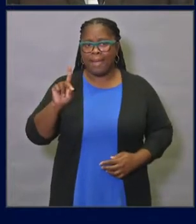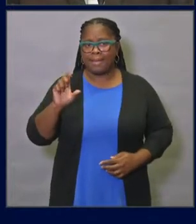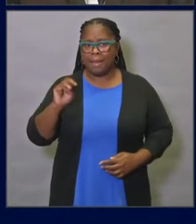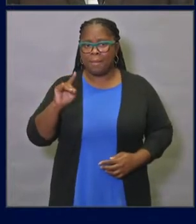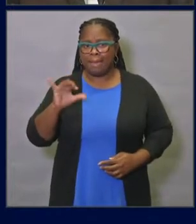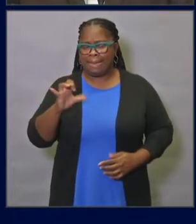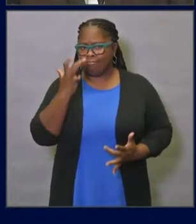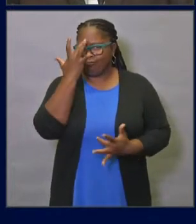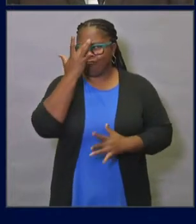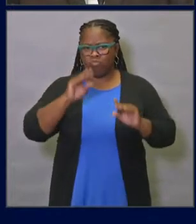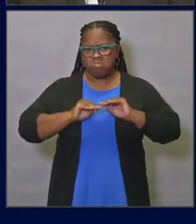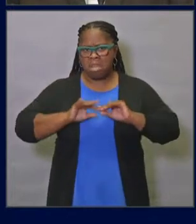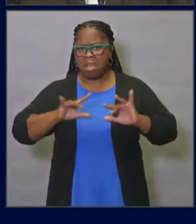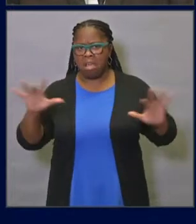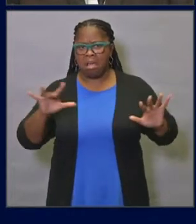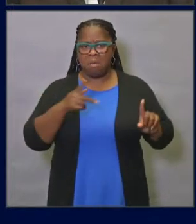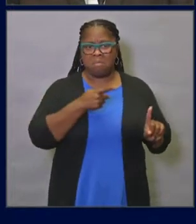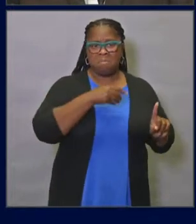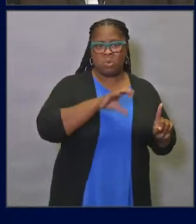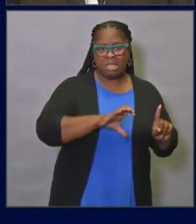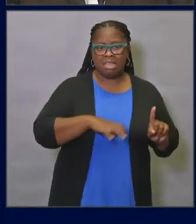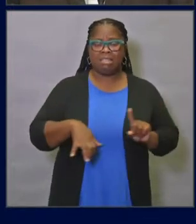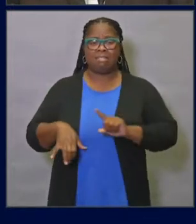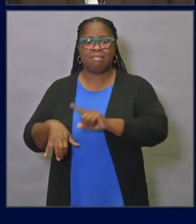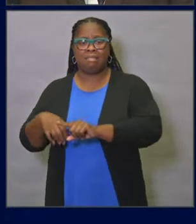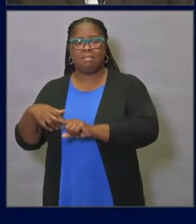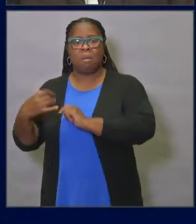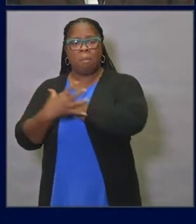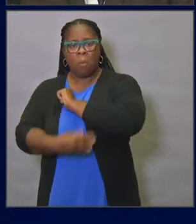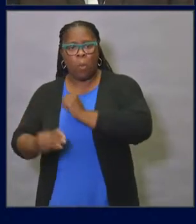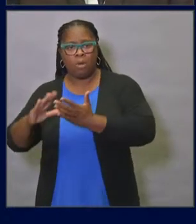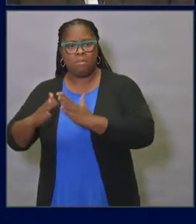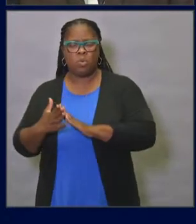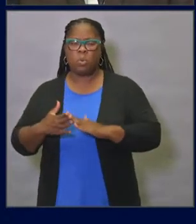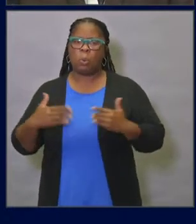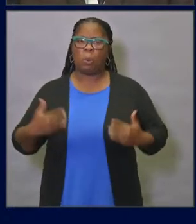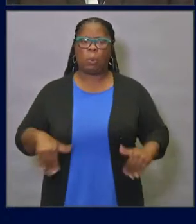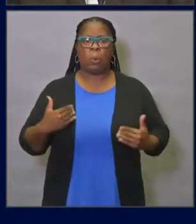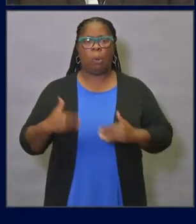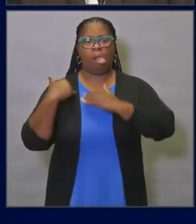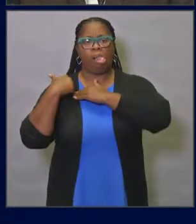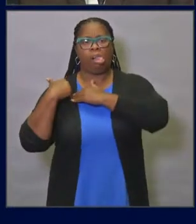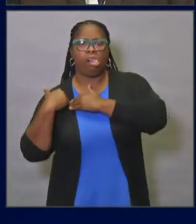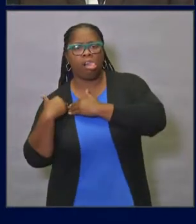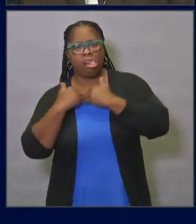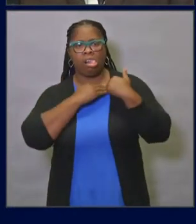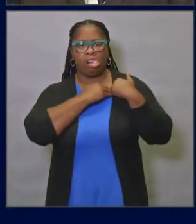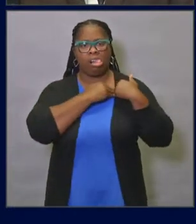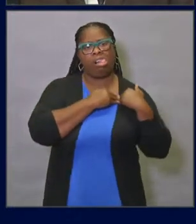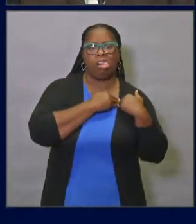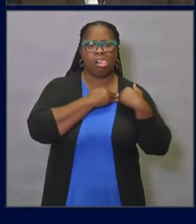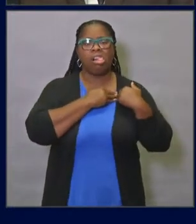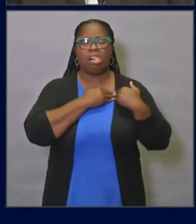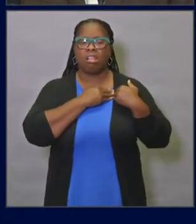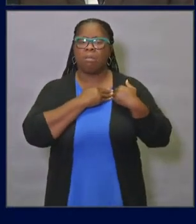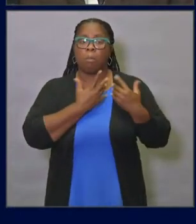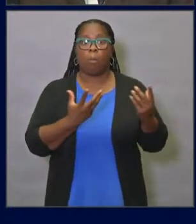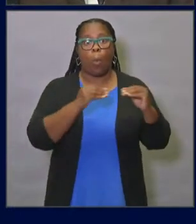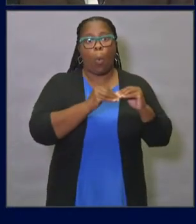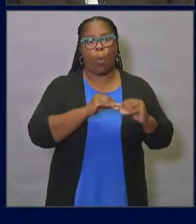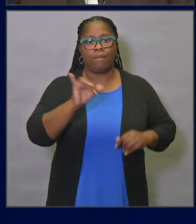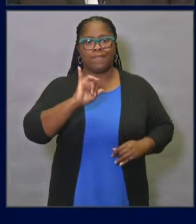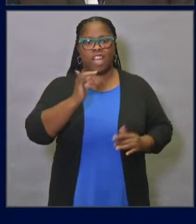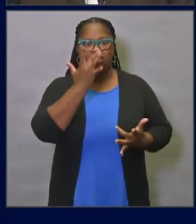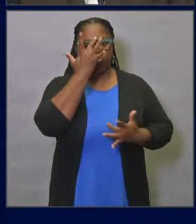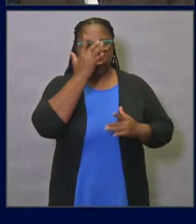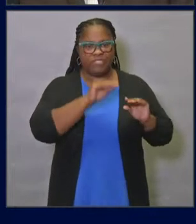in low-income communities are bearing the brunt of the virus, both in terms of infections as well as deaths. We